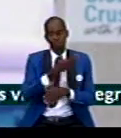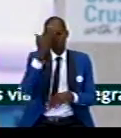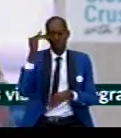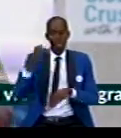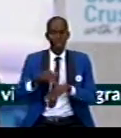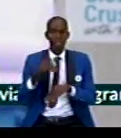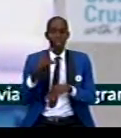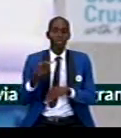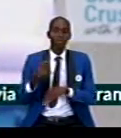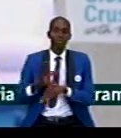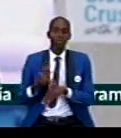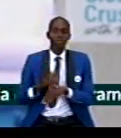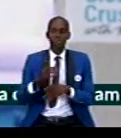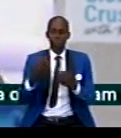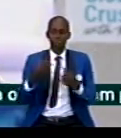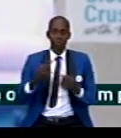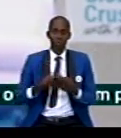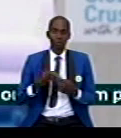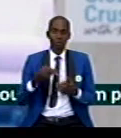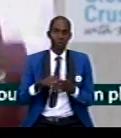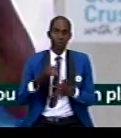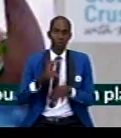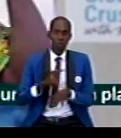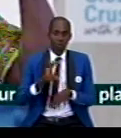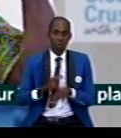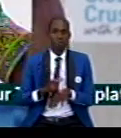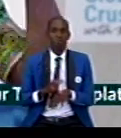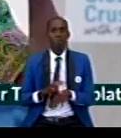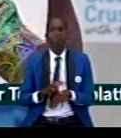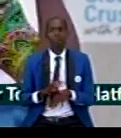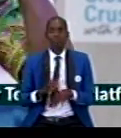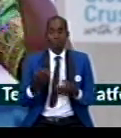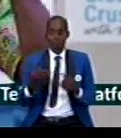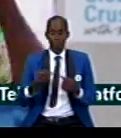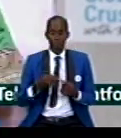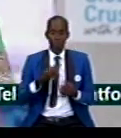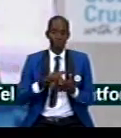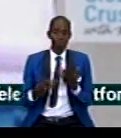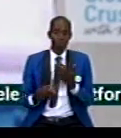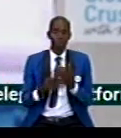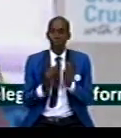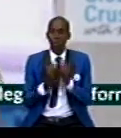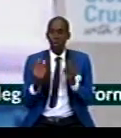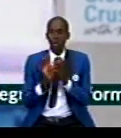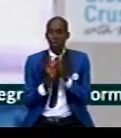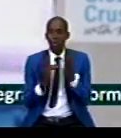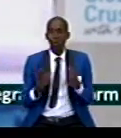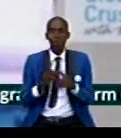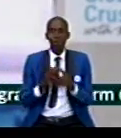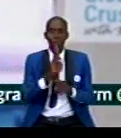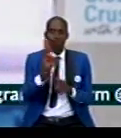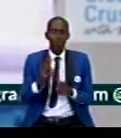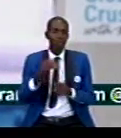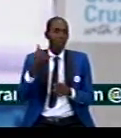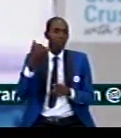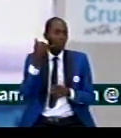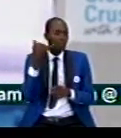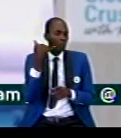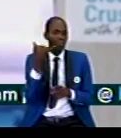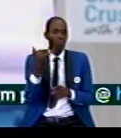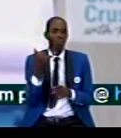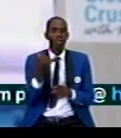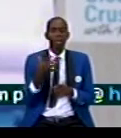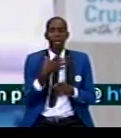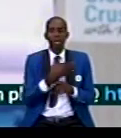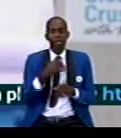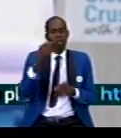handset. Until on Sunday, I said, let me pick my old Bible, which has a small print, which of course I picked. I was sitting at the pavilion